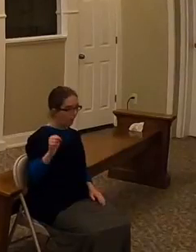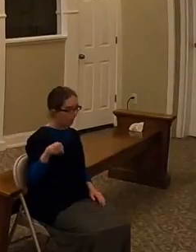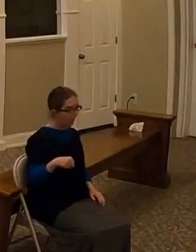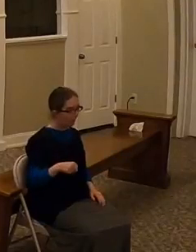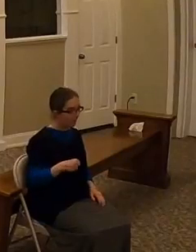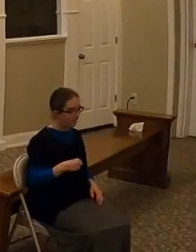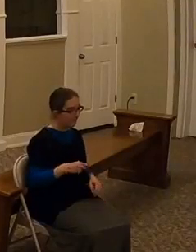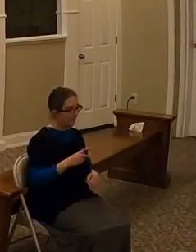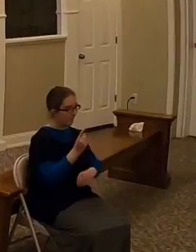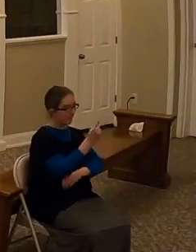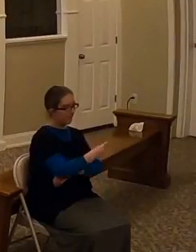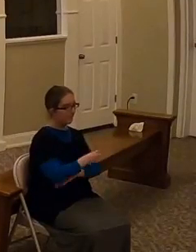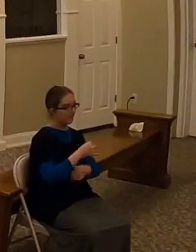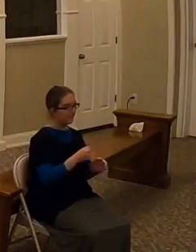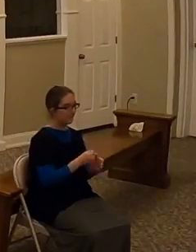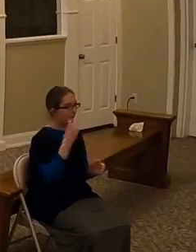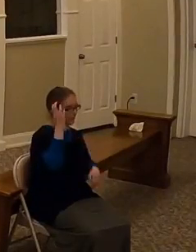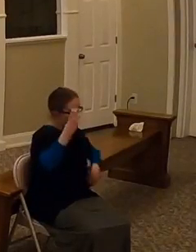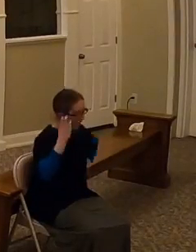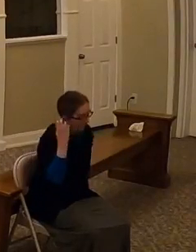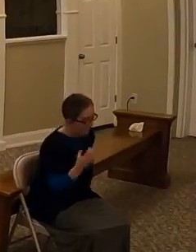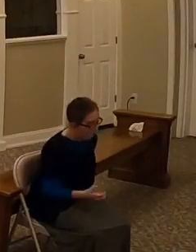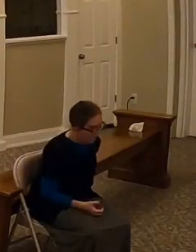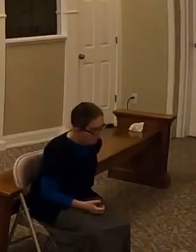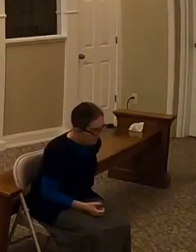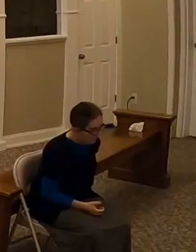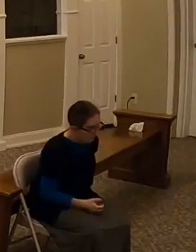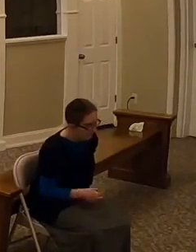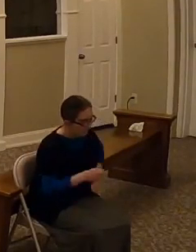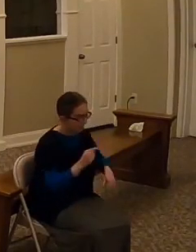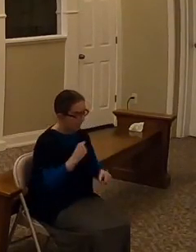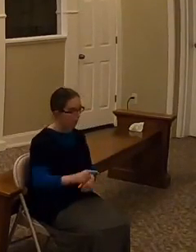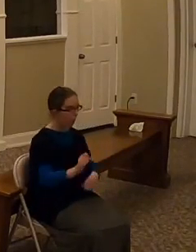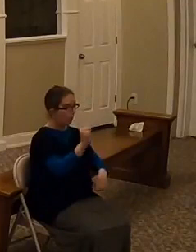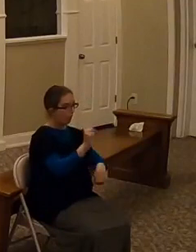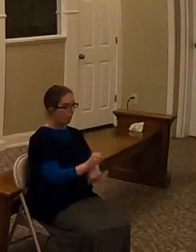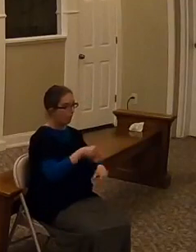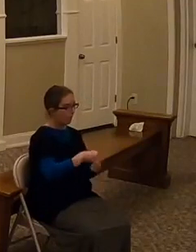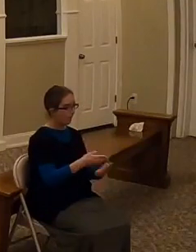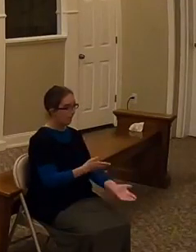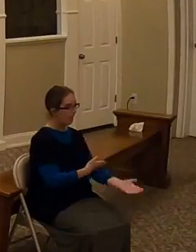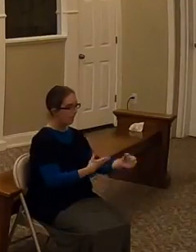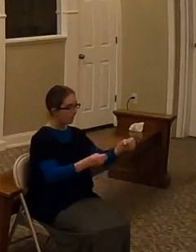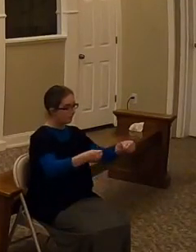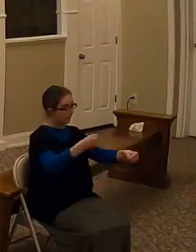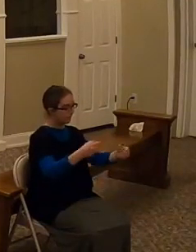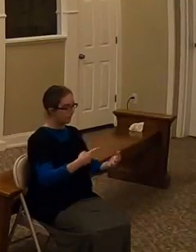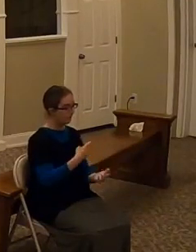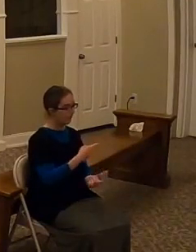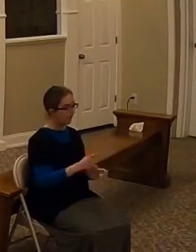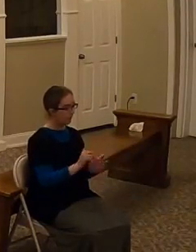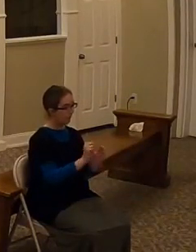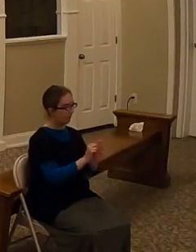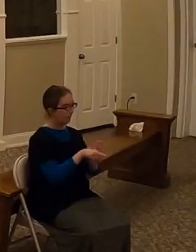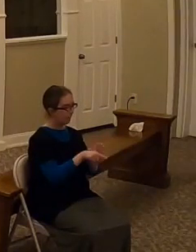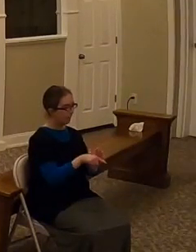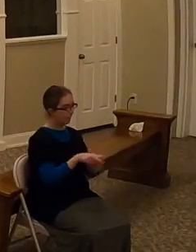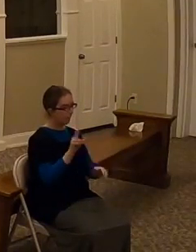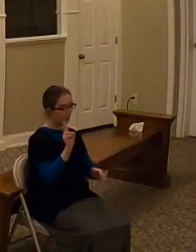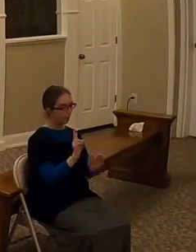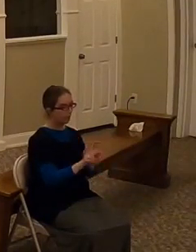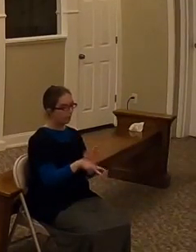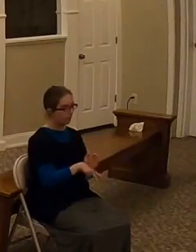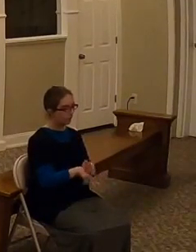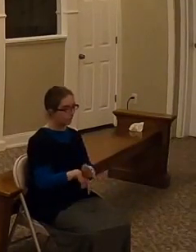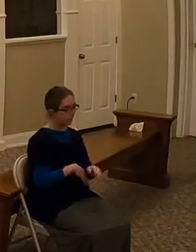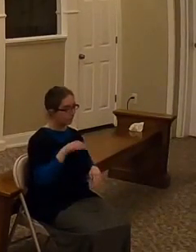it's really crazy. I used to get up and go to work early in the morning and drive sometimes an hour and a half, 2 hours,